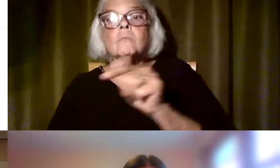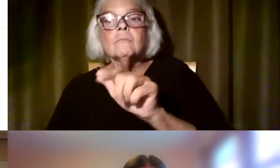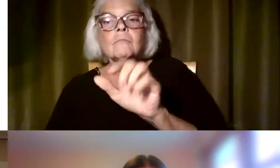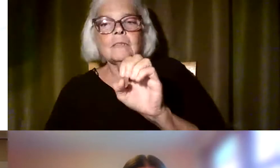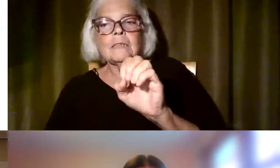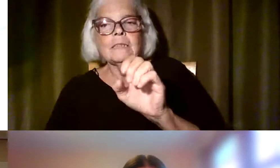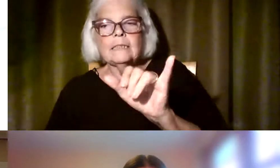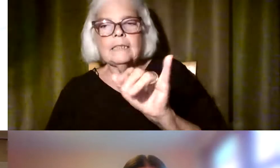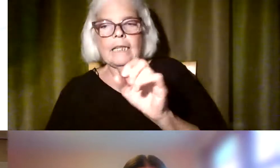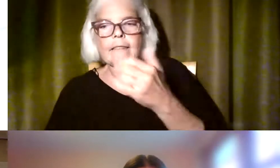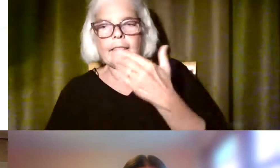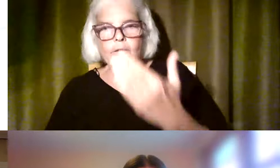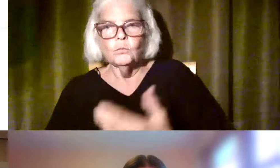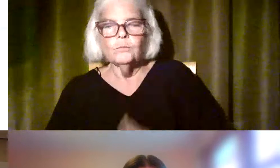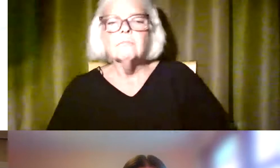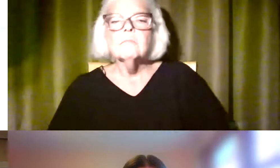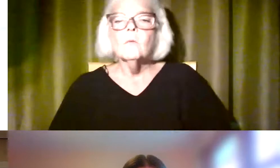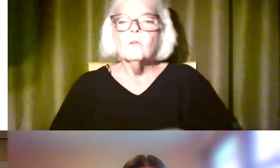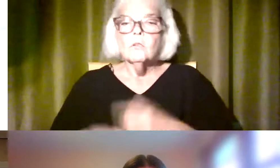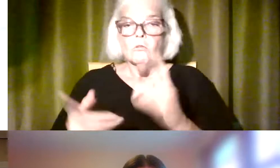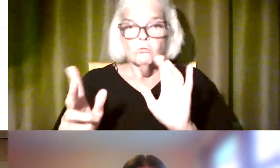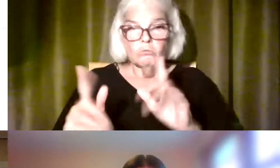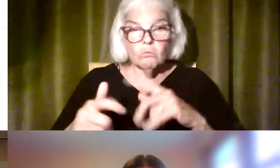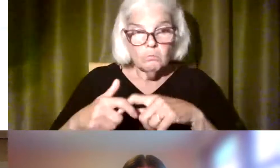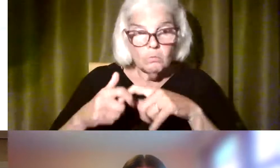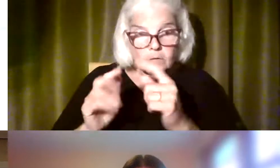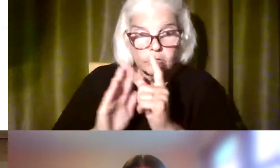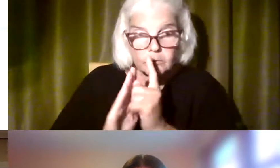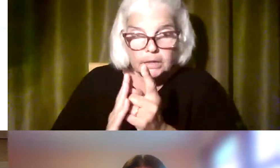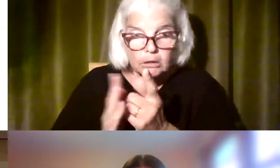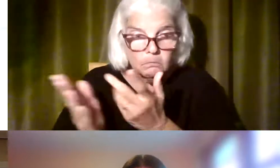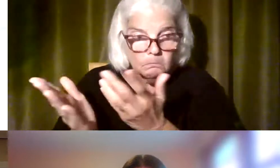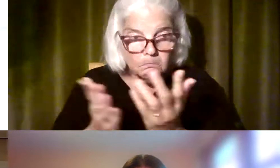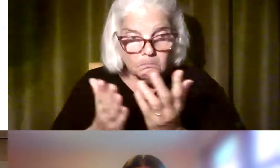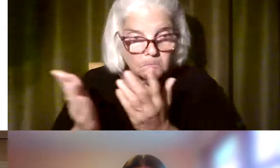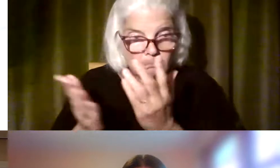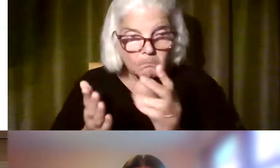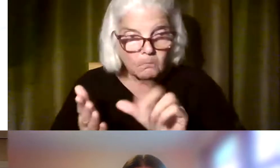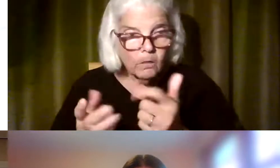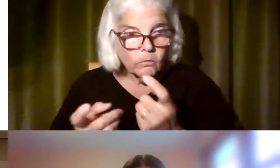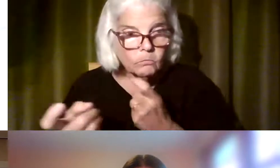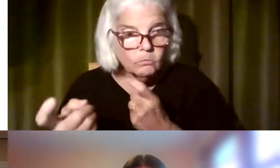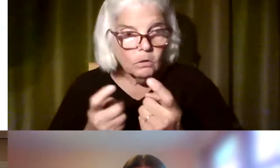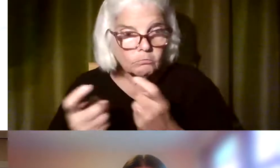I'll pause for another minute in case anyone had additional questions.